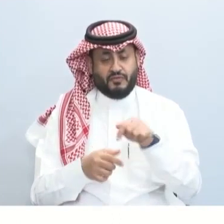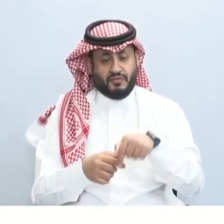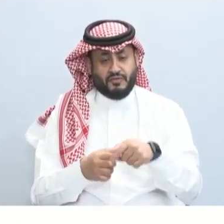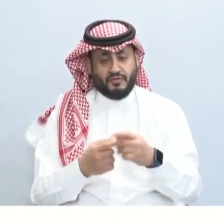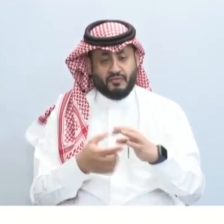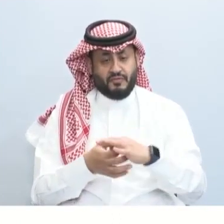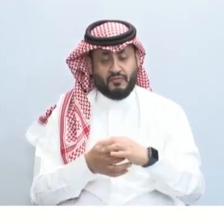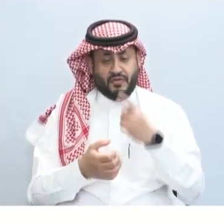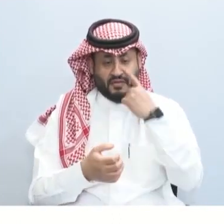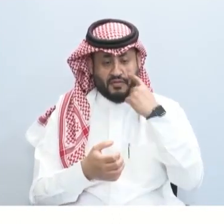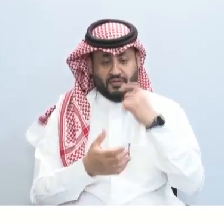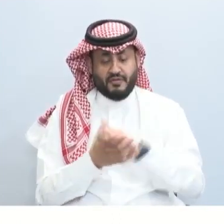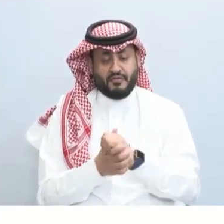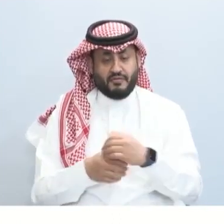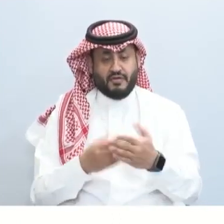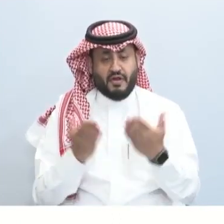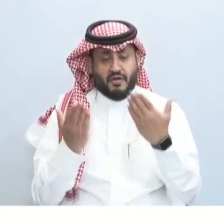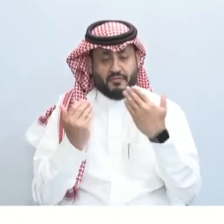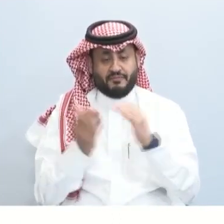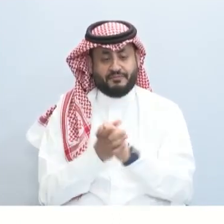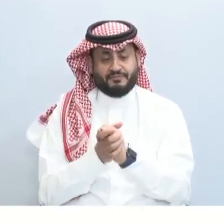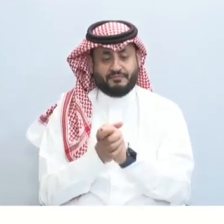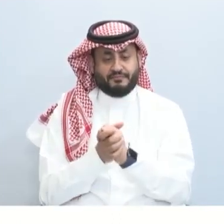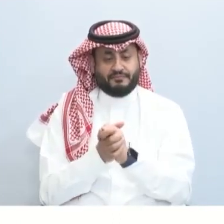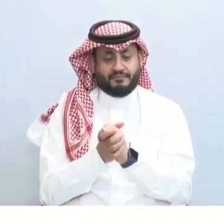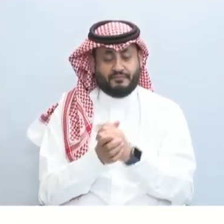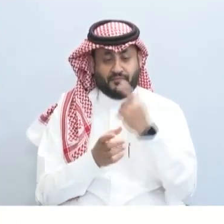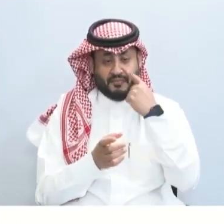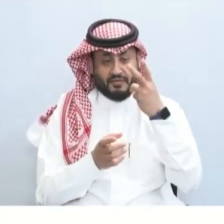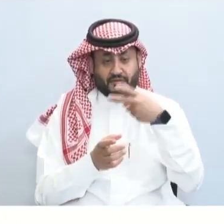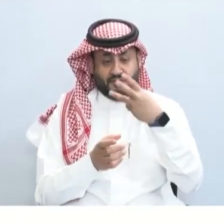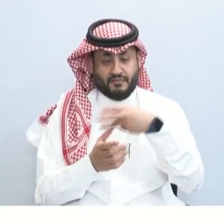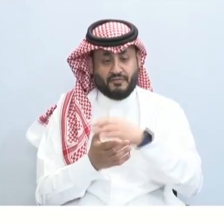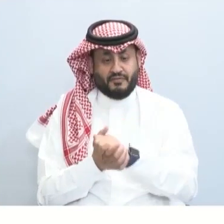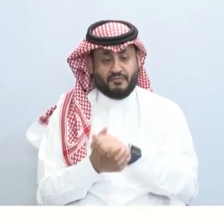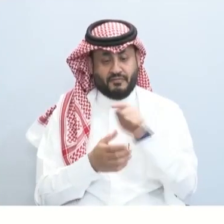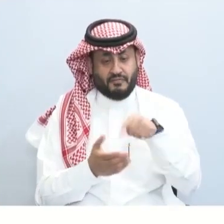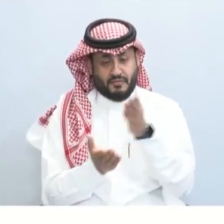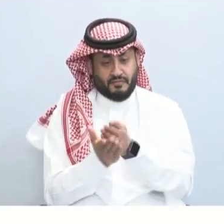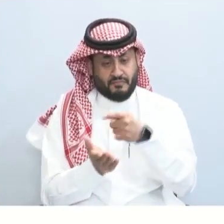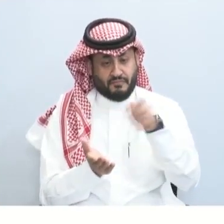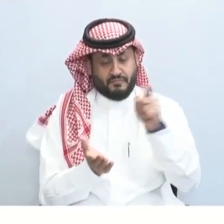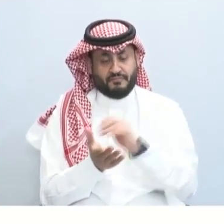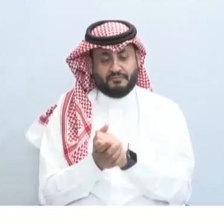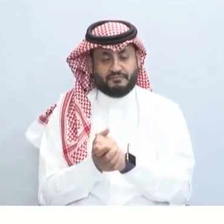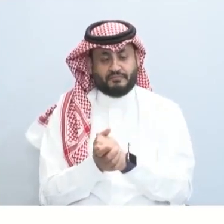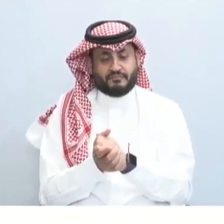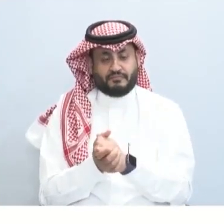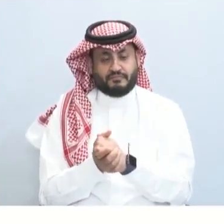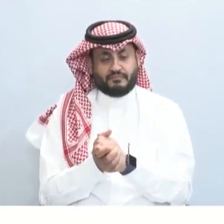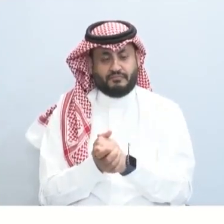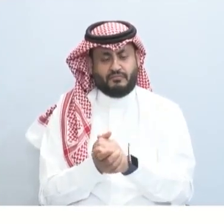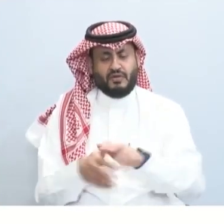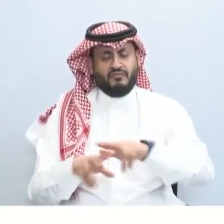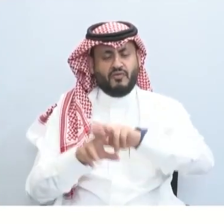with health and education, the vision will come true.